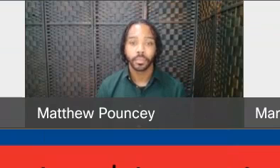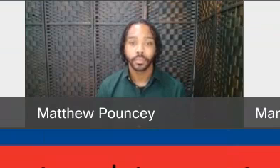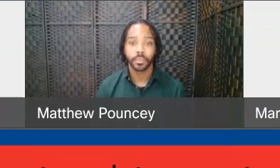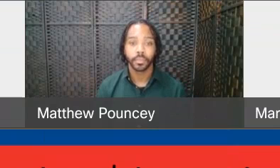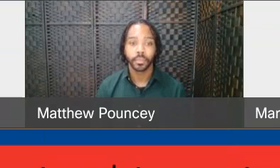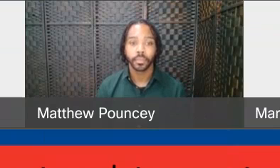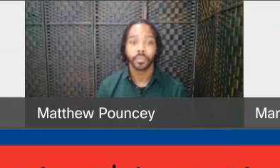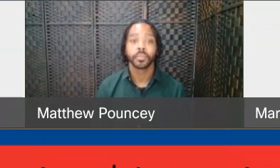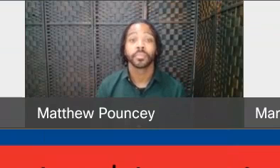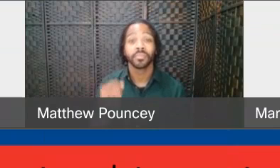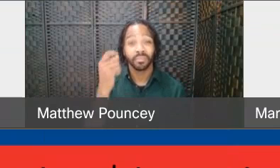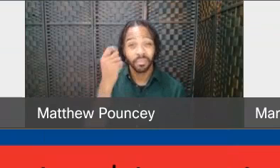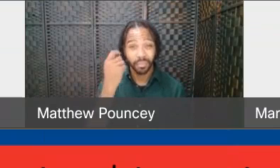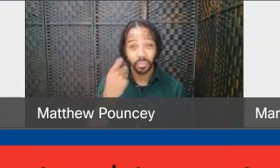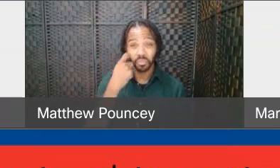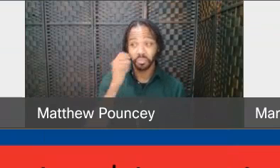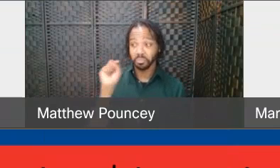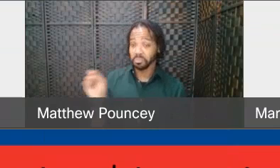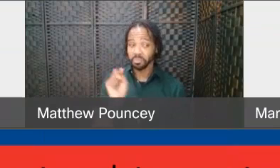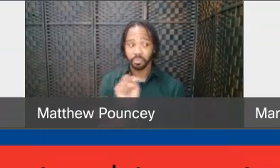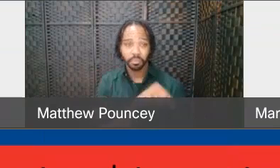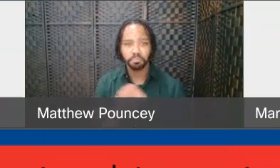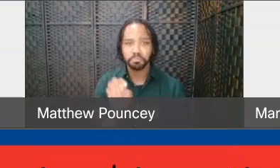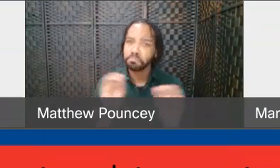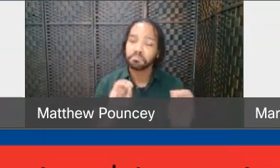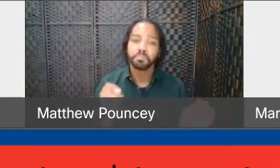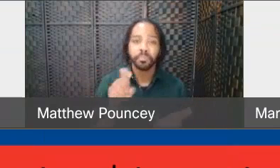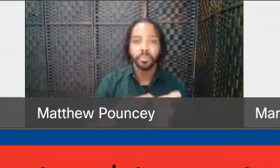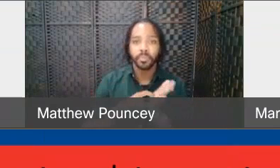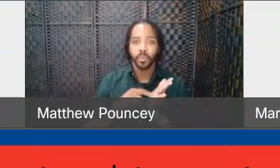None of those people have required inpatient treatment.